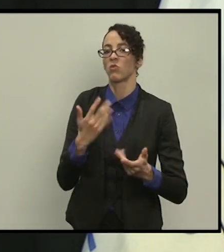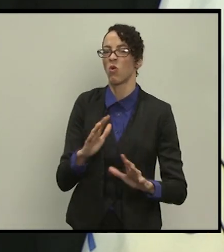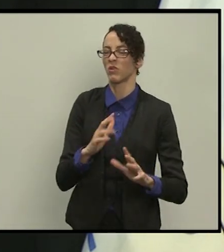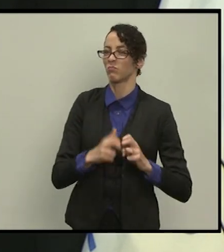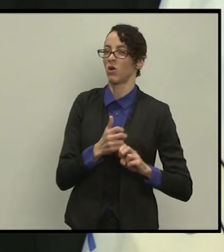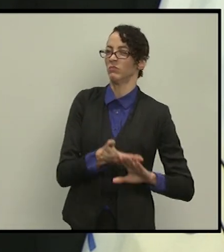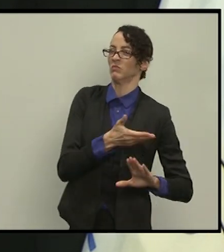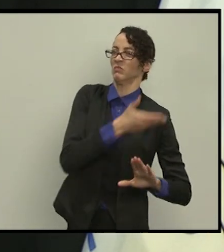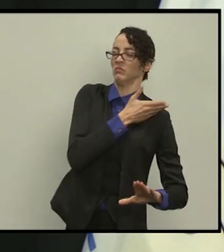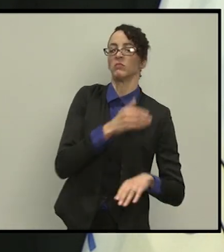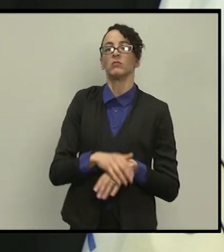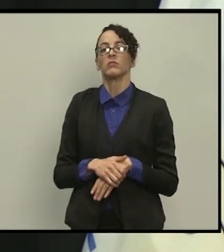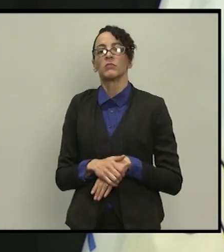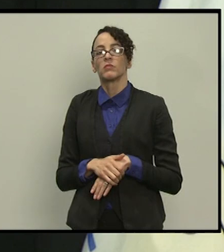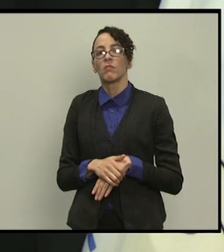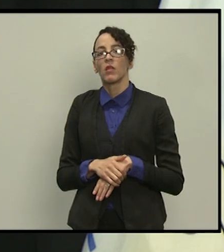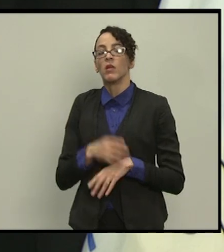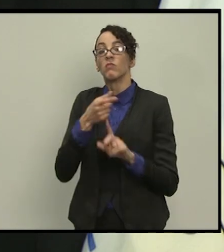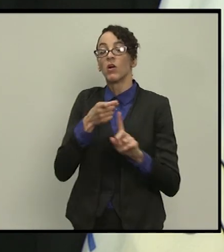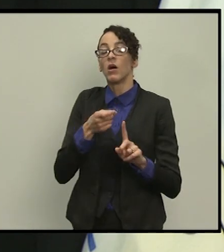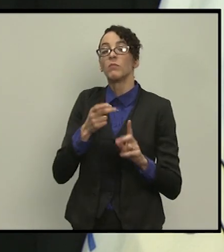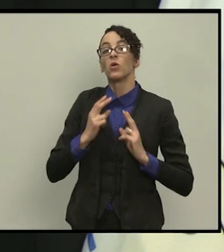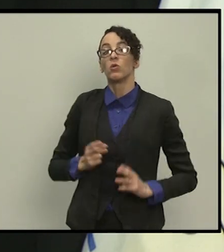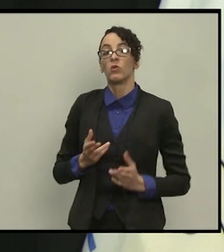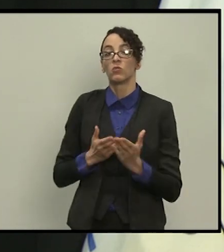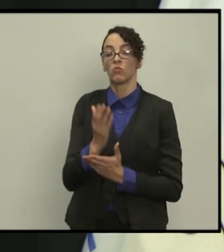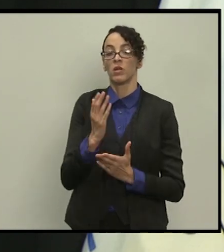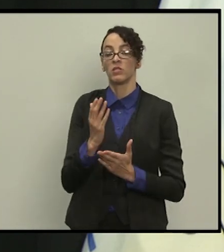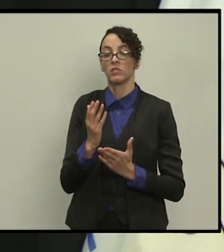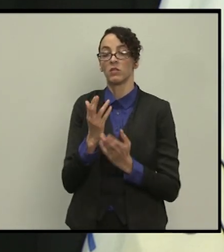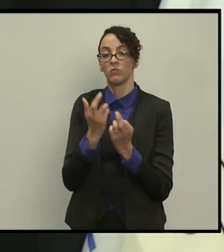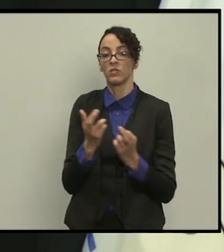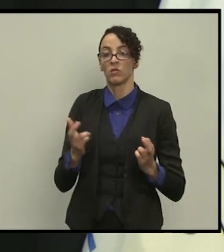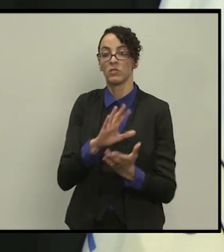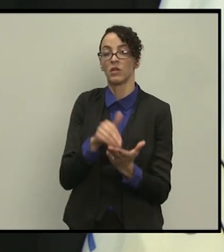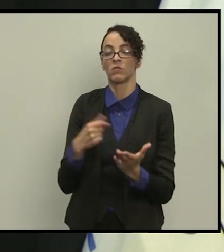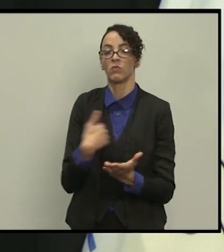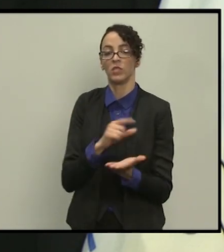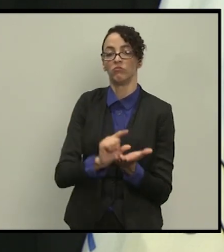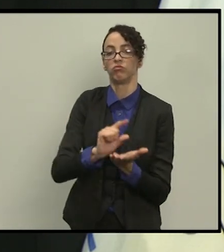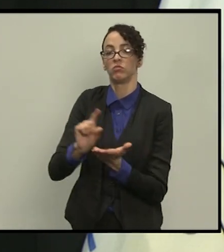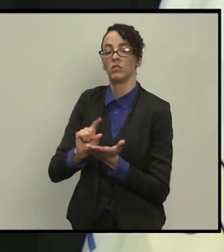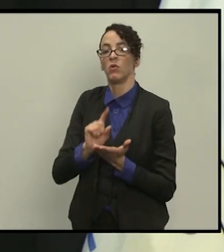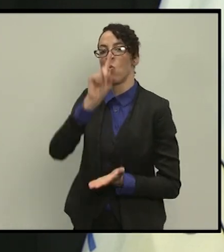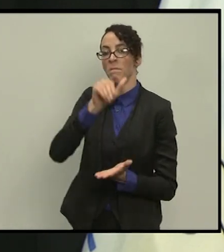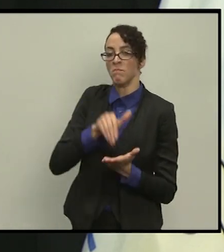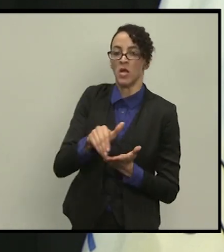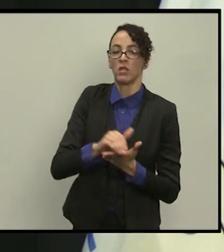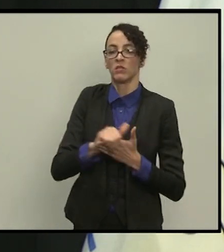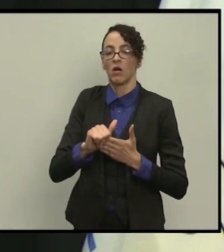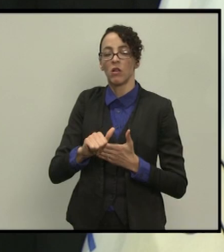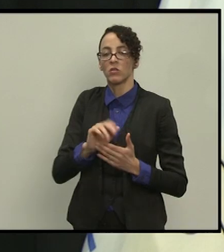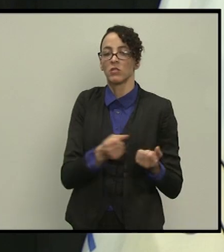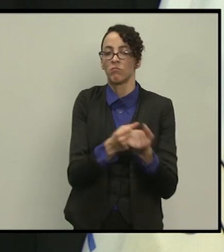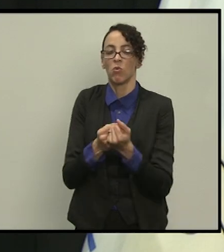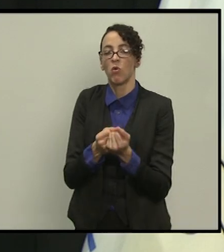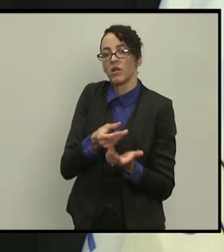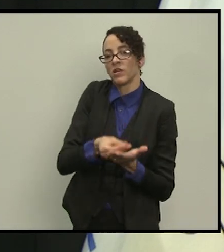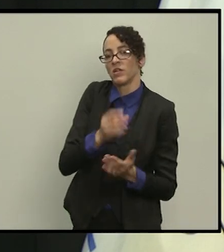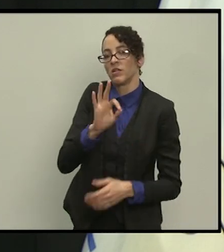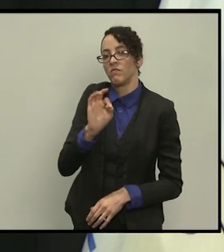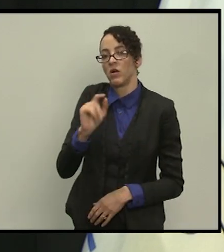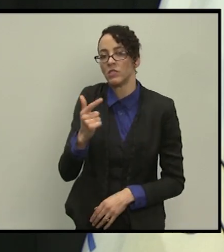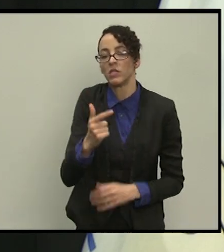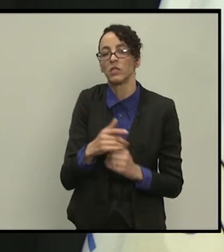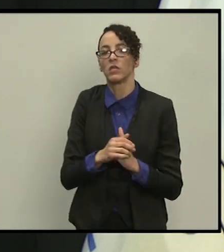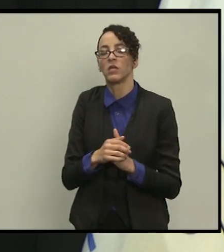Commission, we have allocated nearly $1 million for emergency funding and to address many of the needs that have been identified earlier. We are working